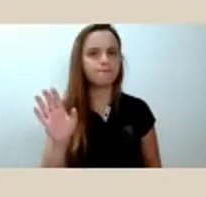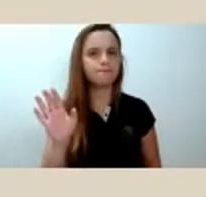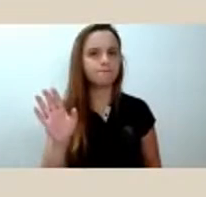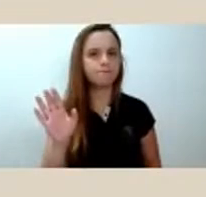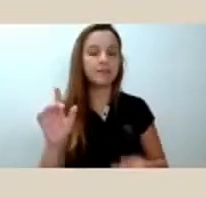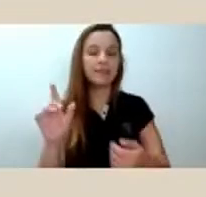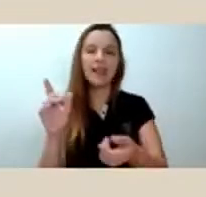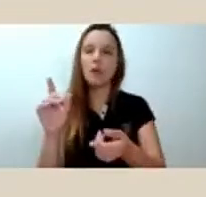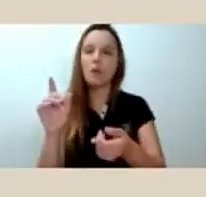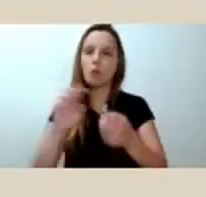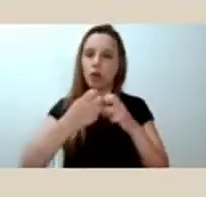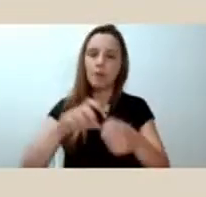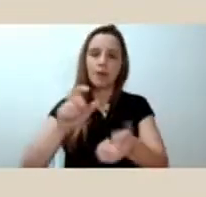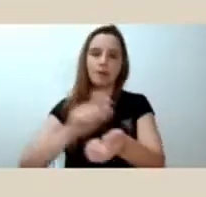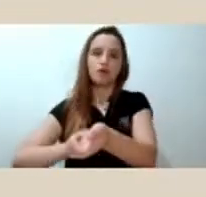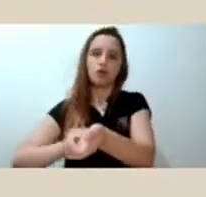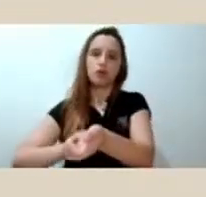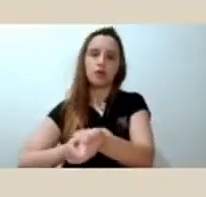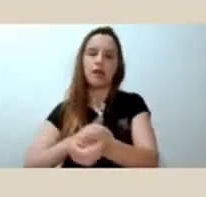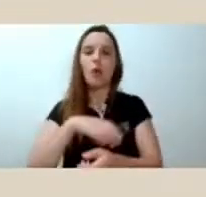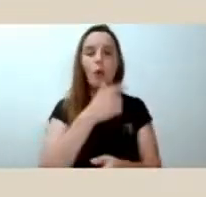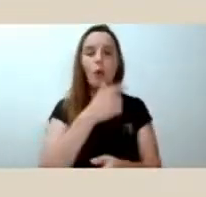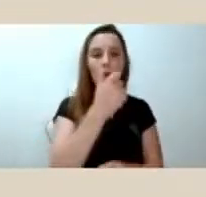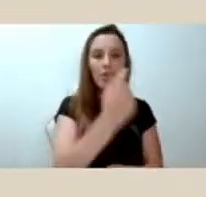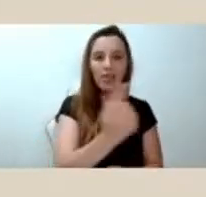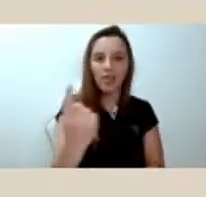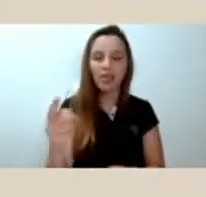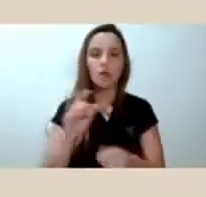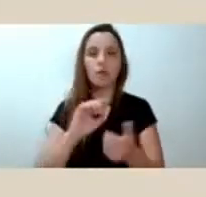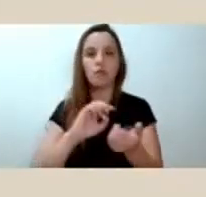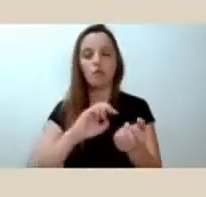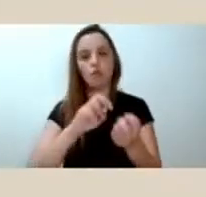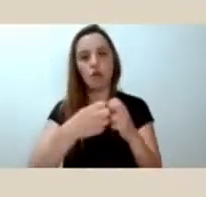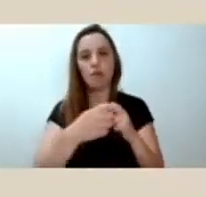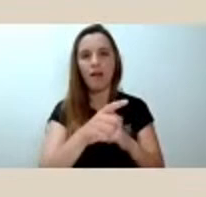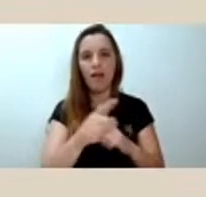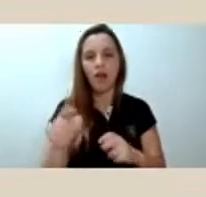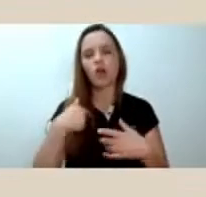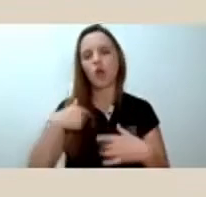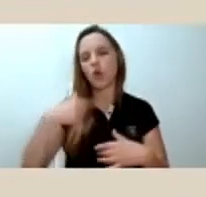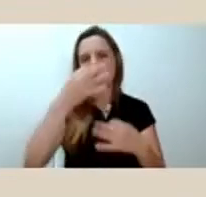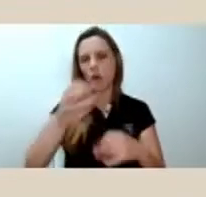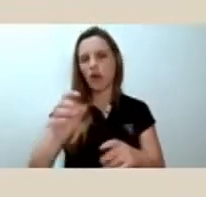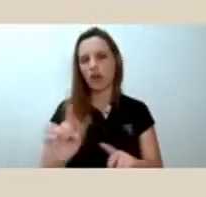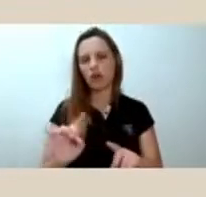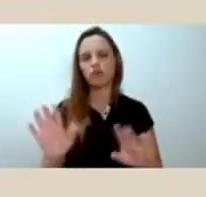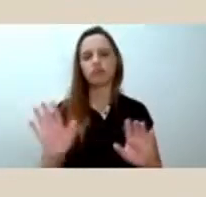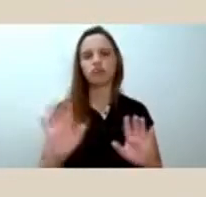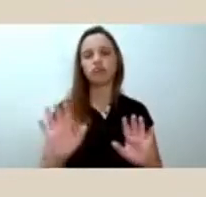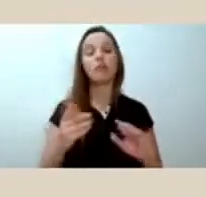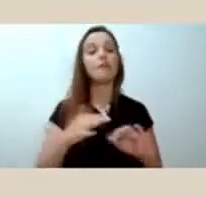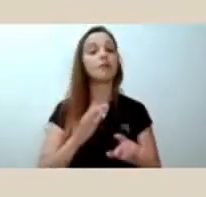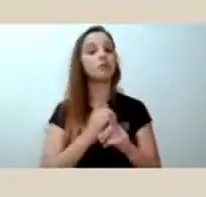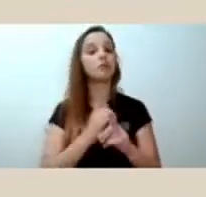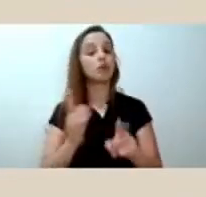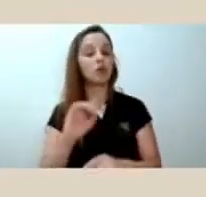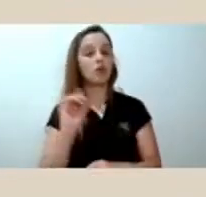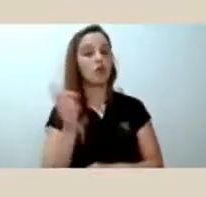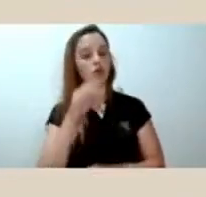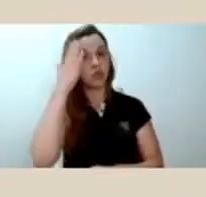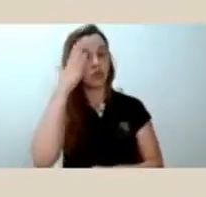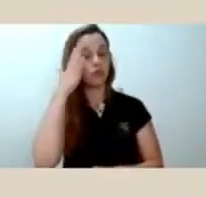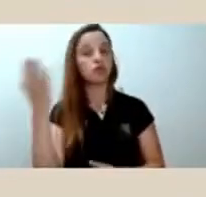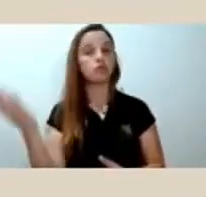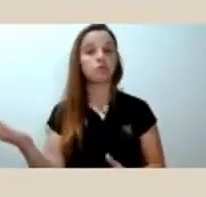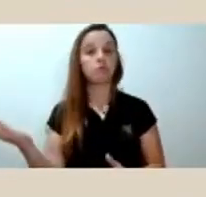or an individual issue. I really do not believe that that is the case. So the reason why we find that,